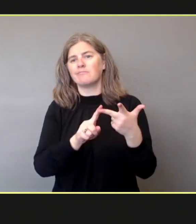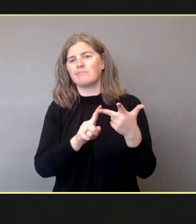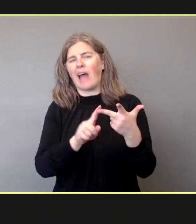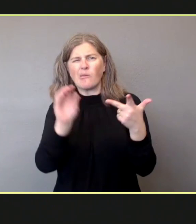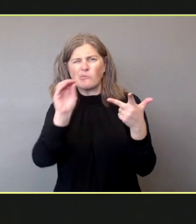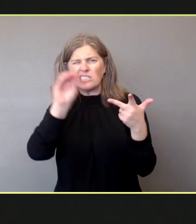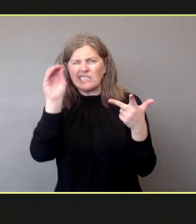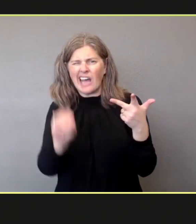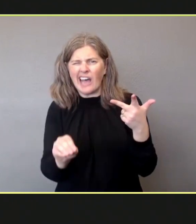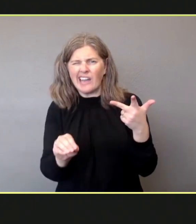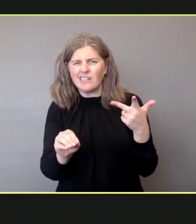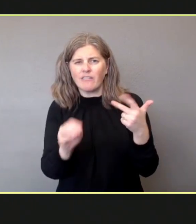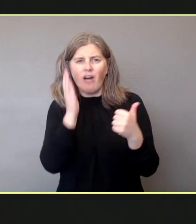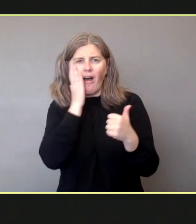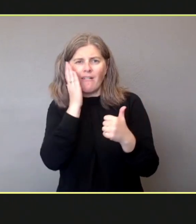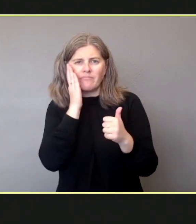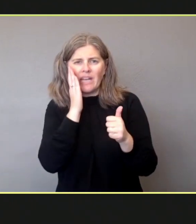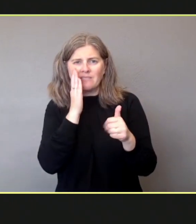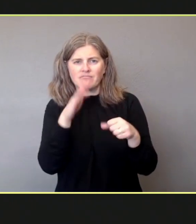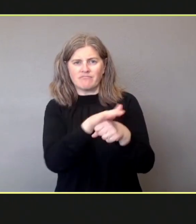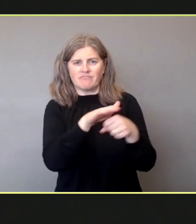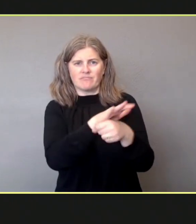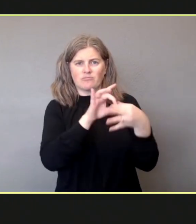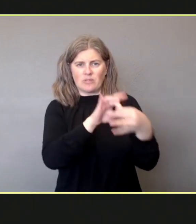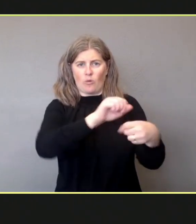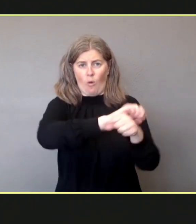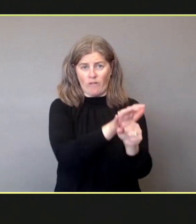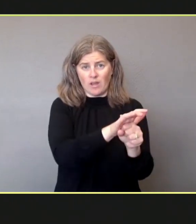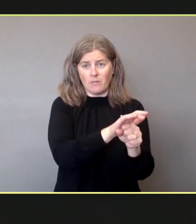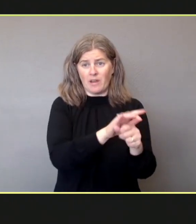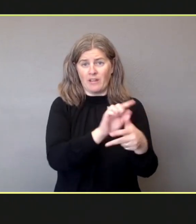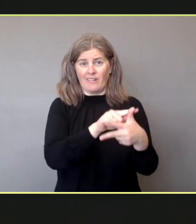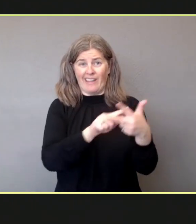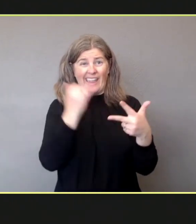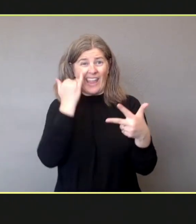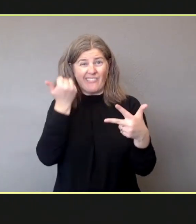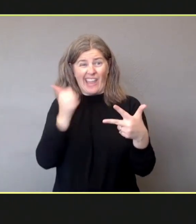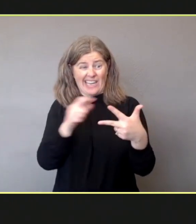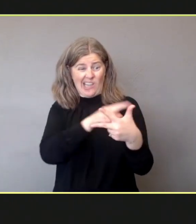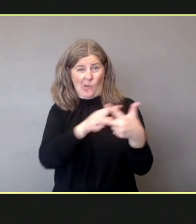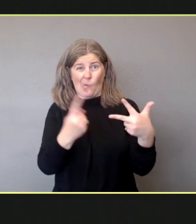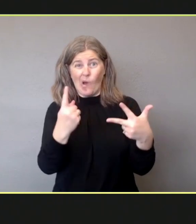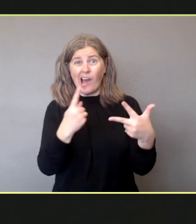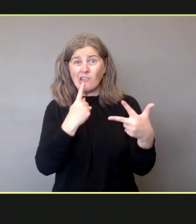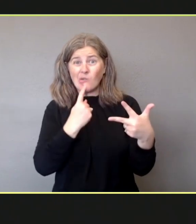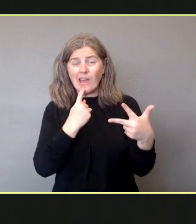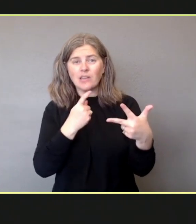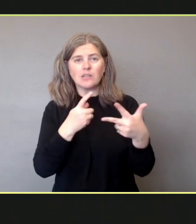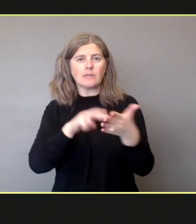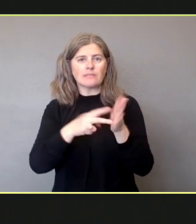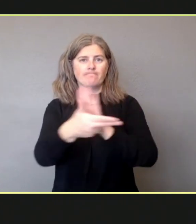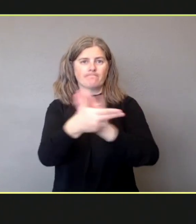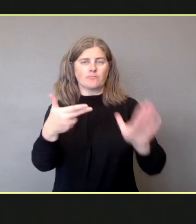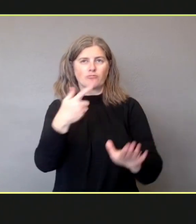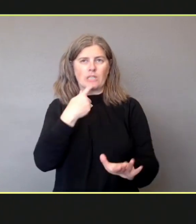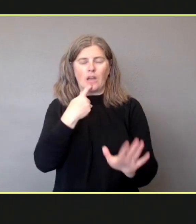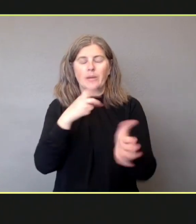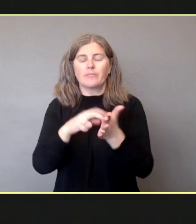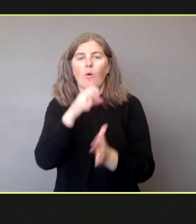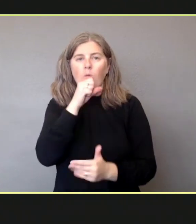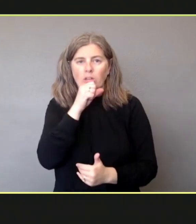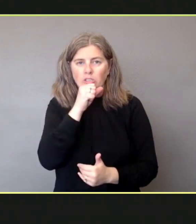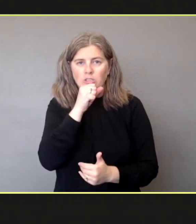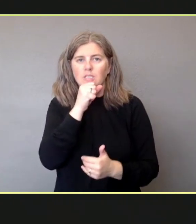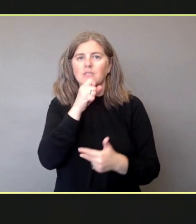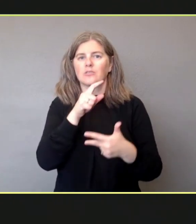percent of hospital beds filled with COVID patients. But if it's any one of them is red, then you're red, or orange, sorry. And in this case, it's the